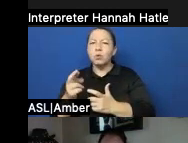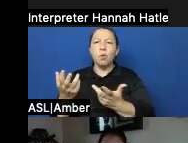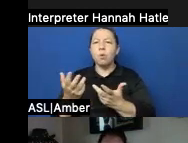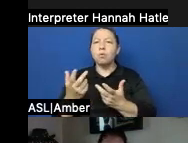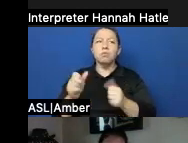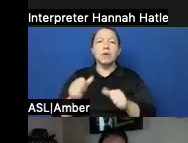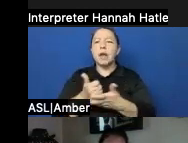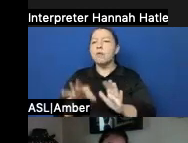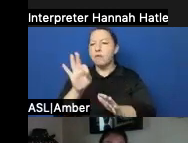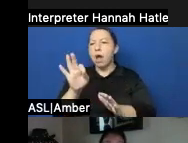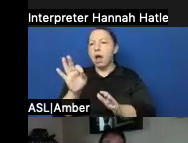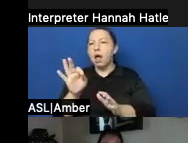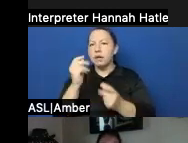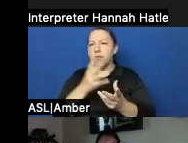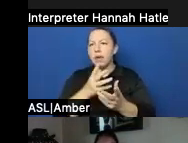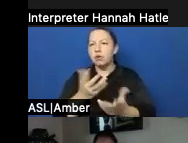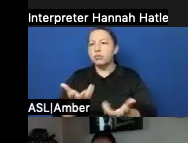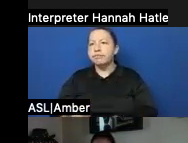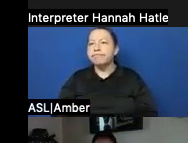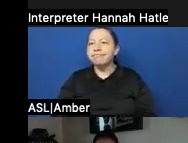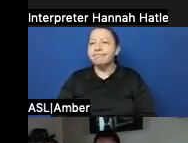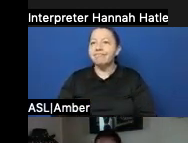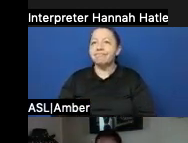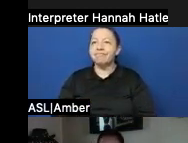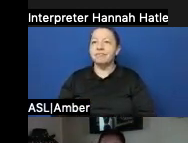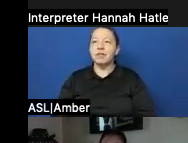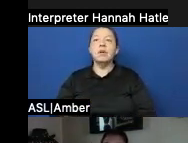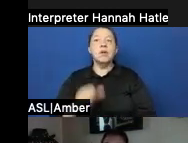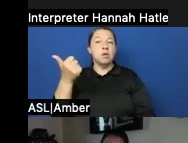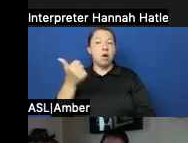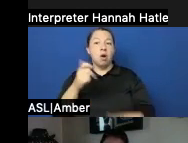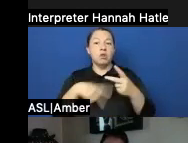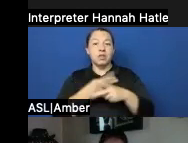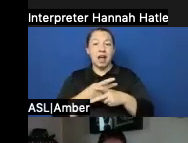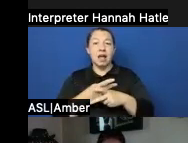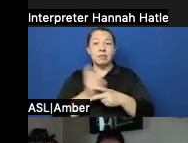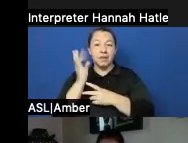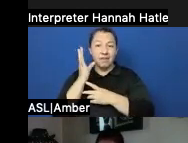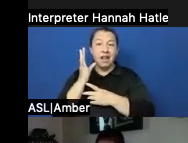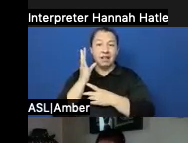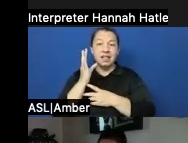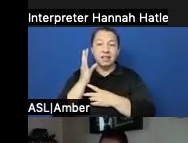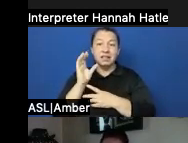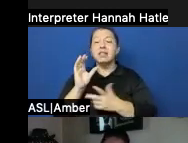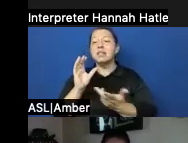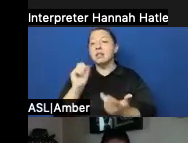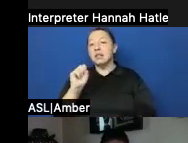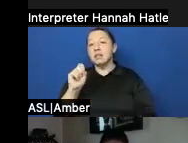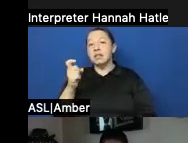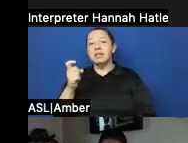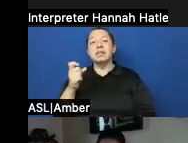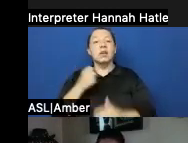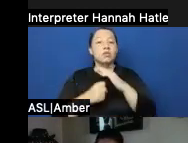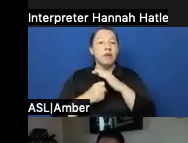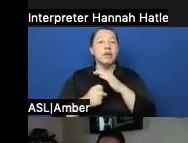for. And other types of violence, that sex trafficking, you know, mental health, substance